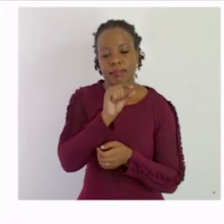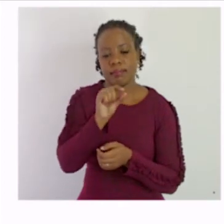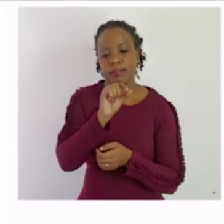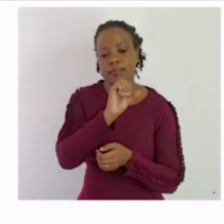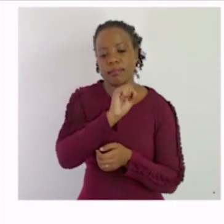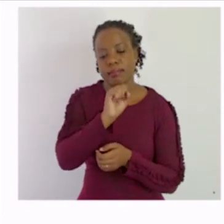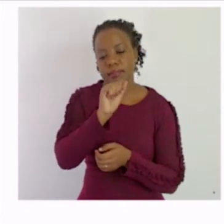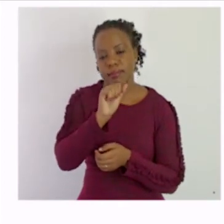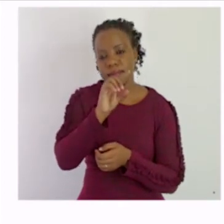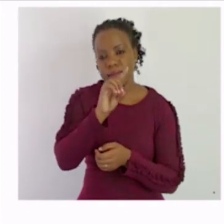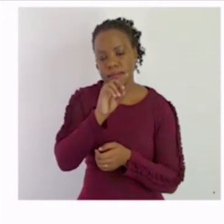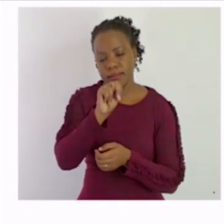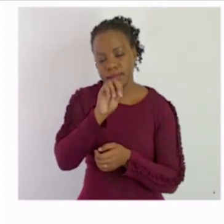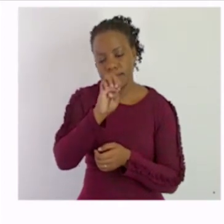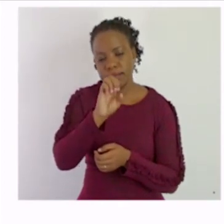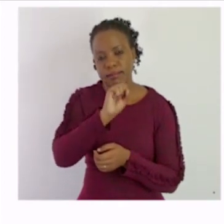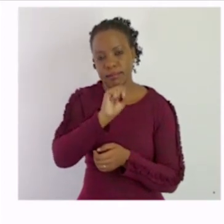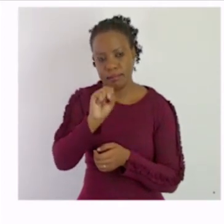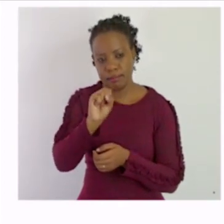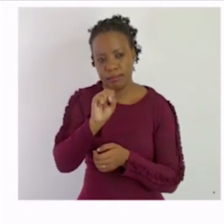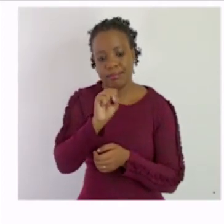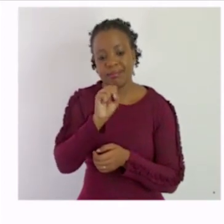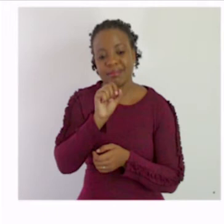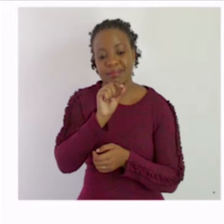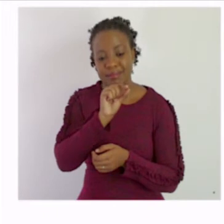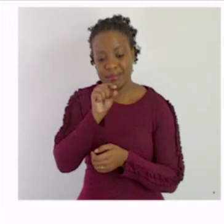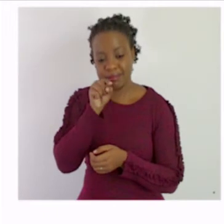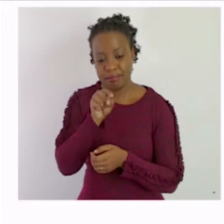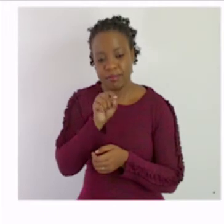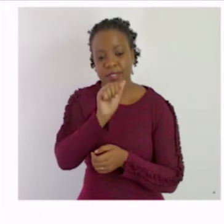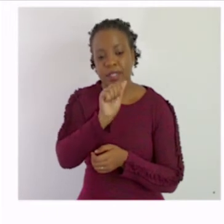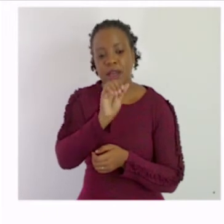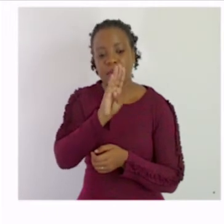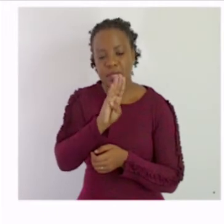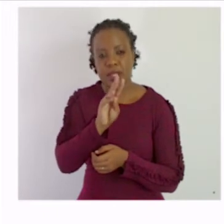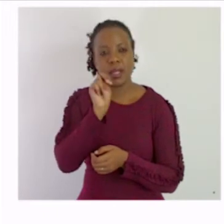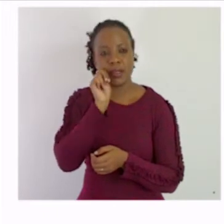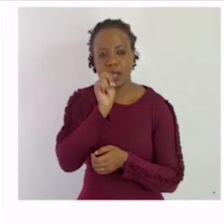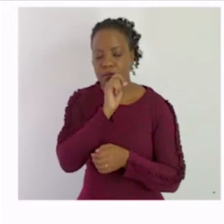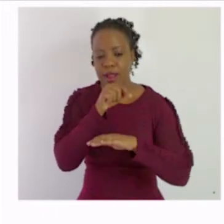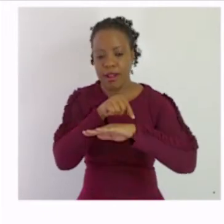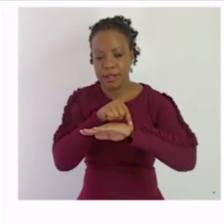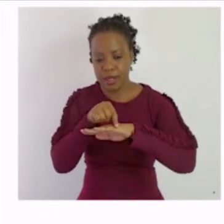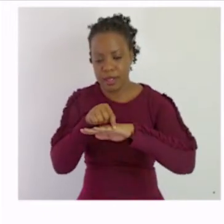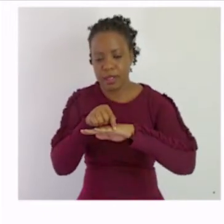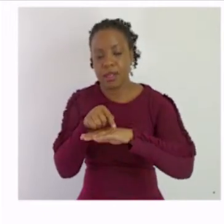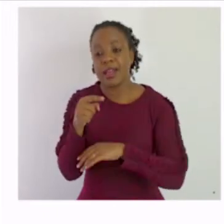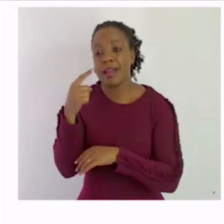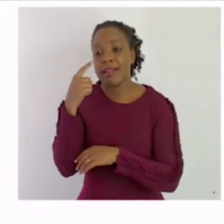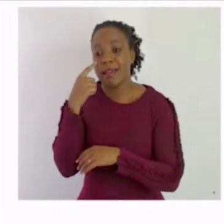Sadness is our abstract noun, so we underline it. And then